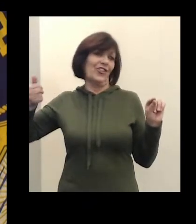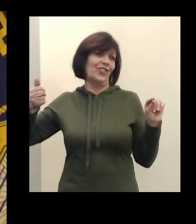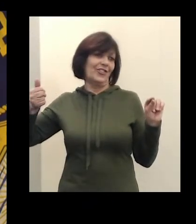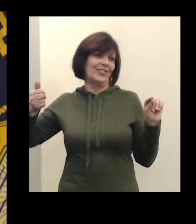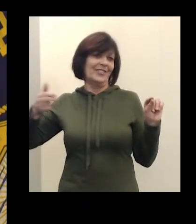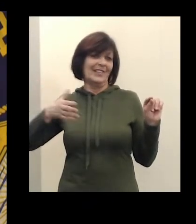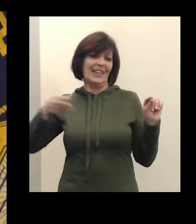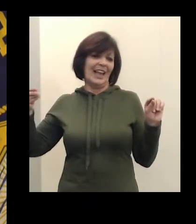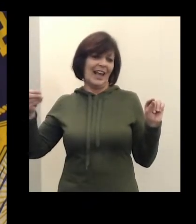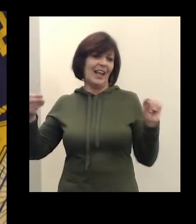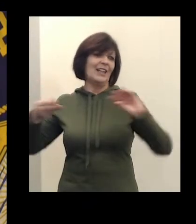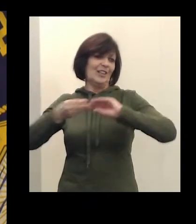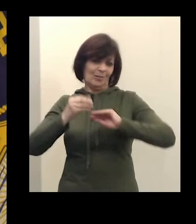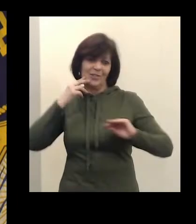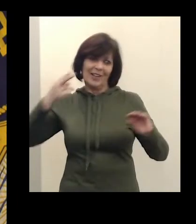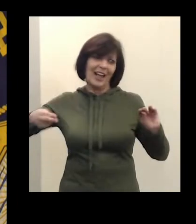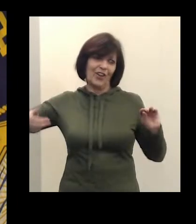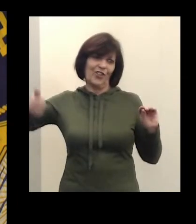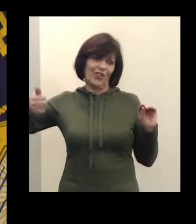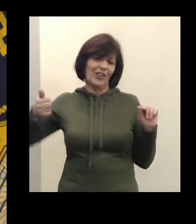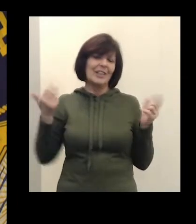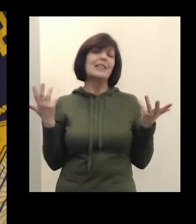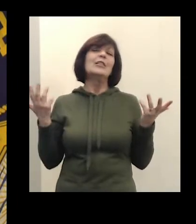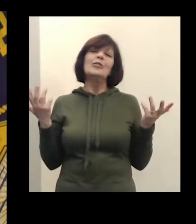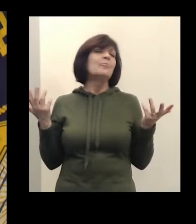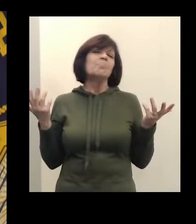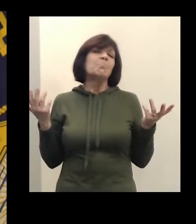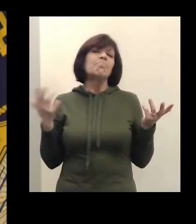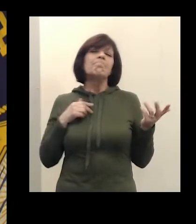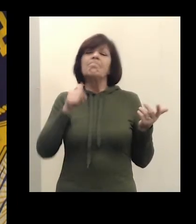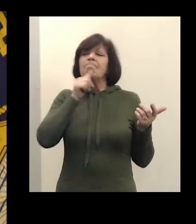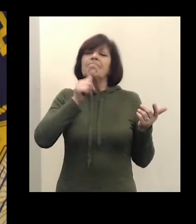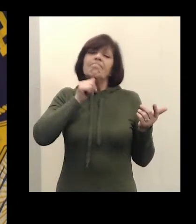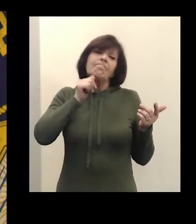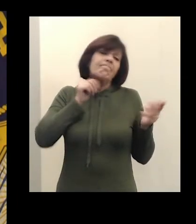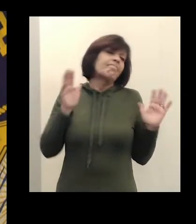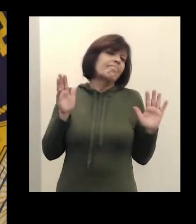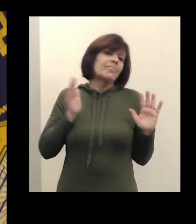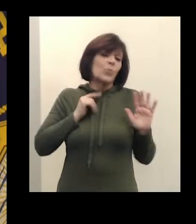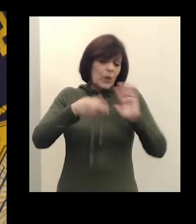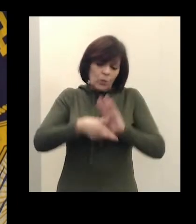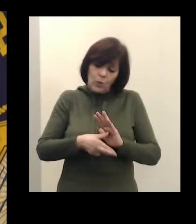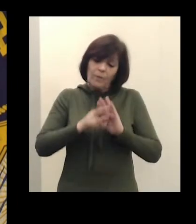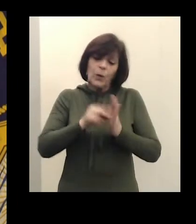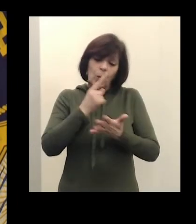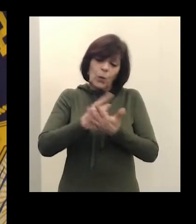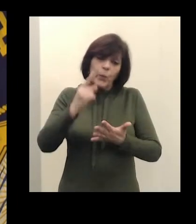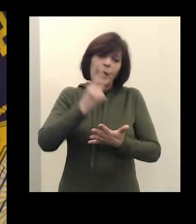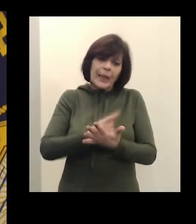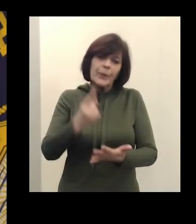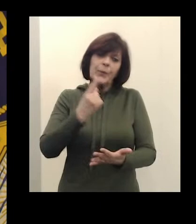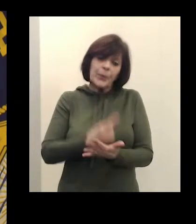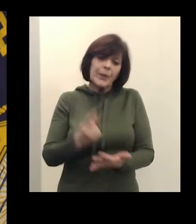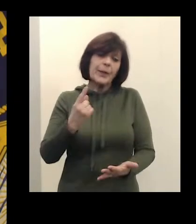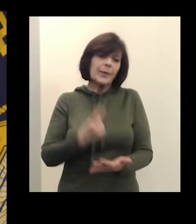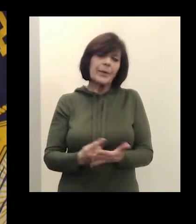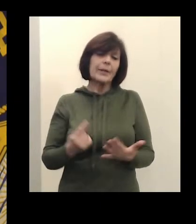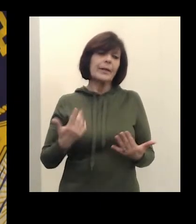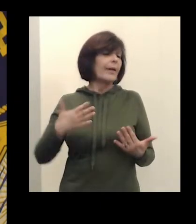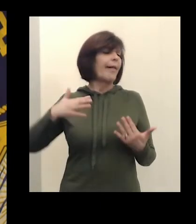our caseloads. So we do a review on a weekly basis, and we're not at that point where we